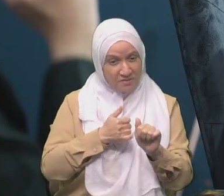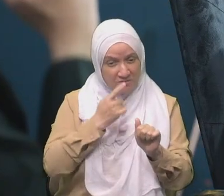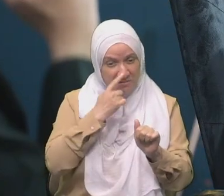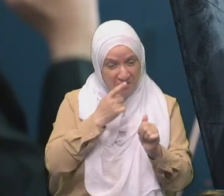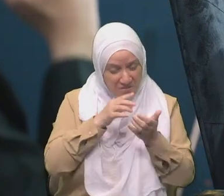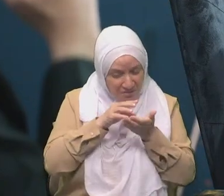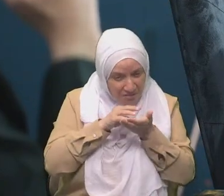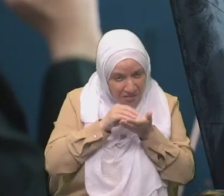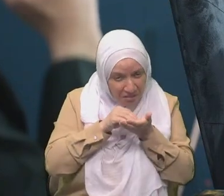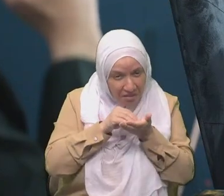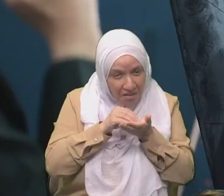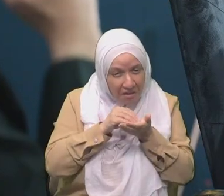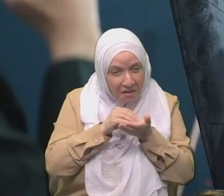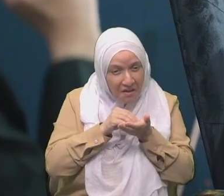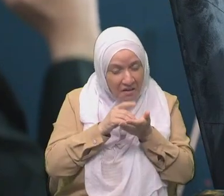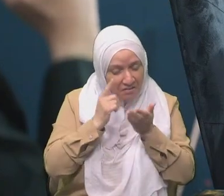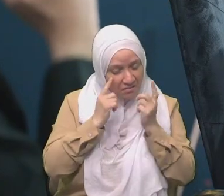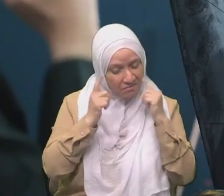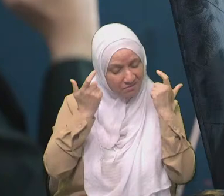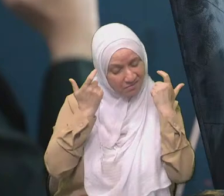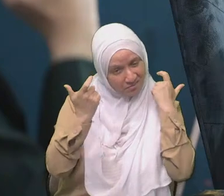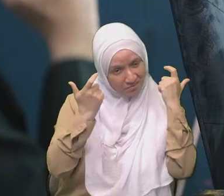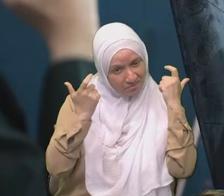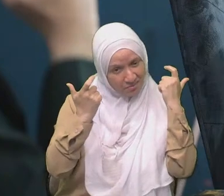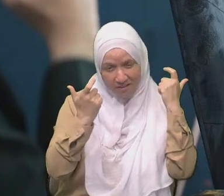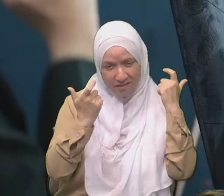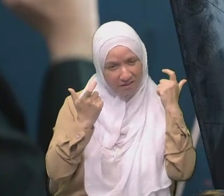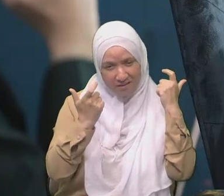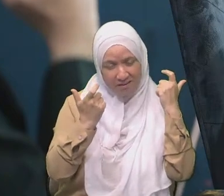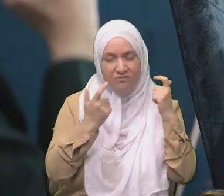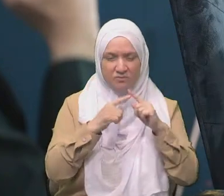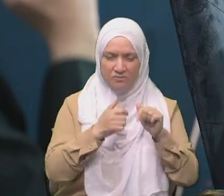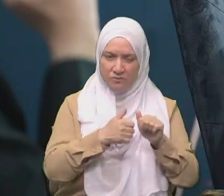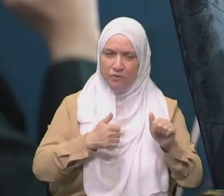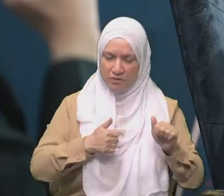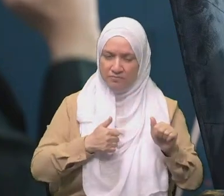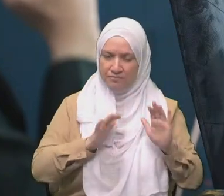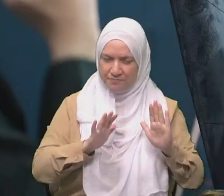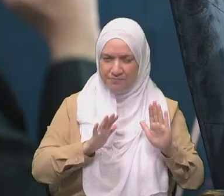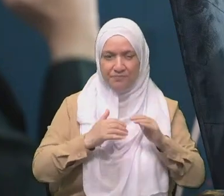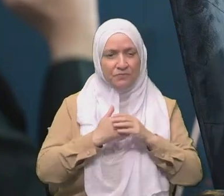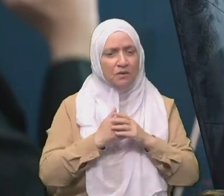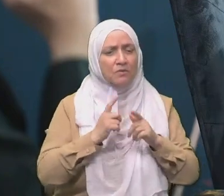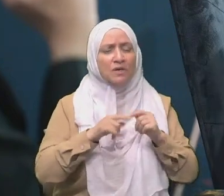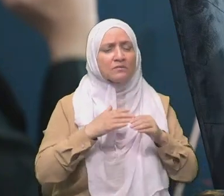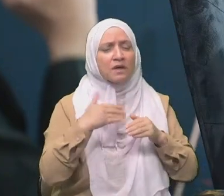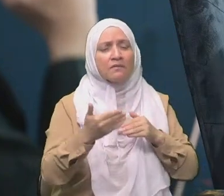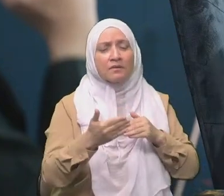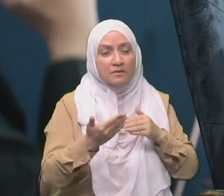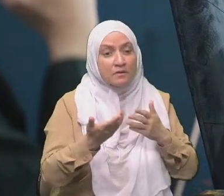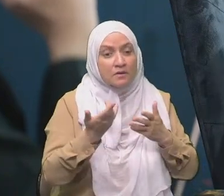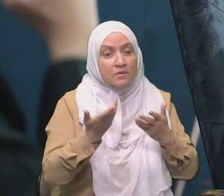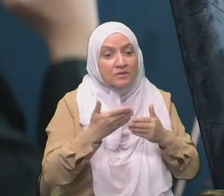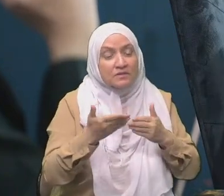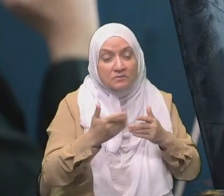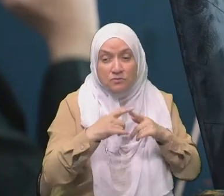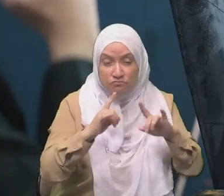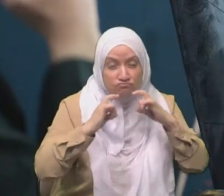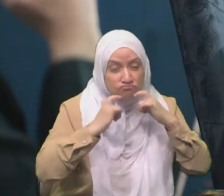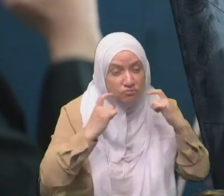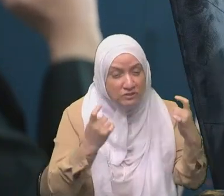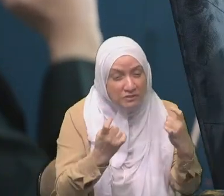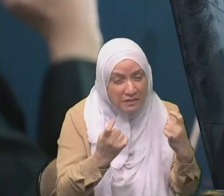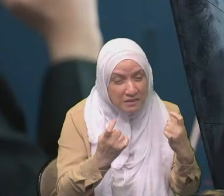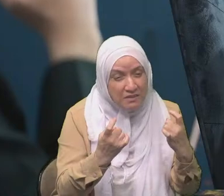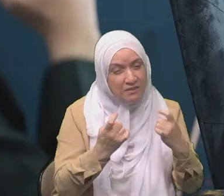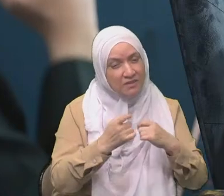What if you did sins knowing what you were doing was wrong, but you convince yourself it's okay because you will do tawbah? So over